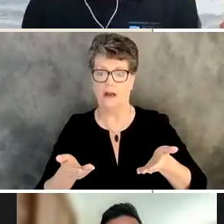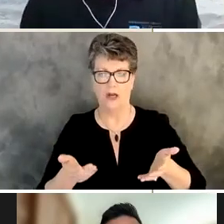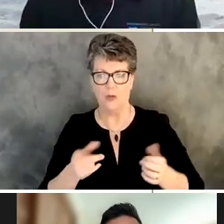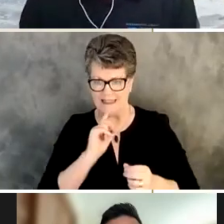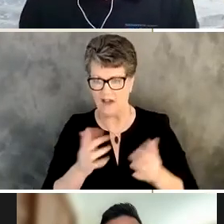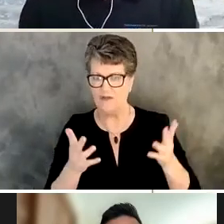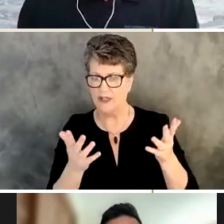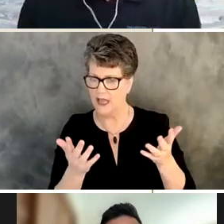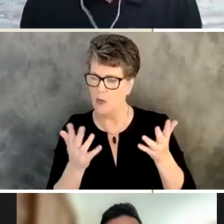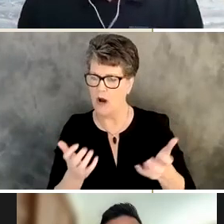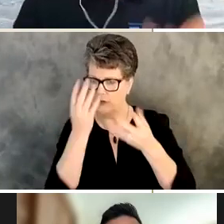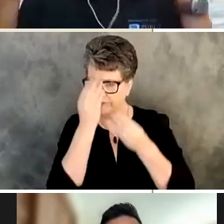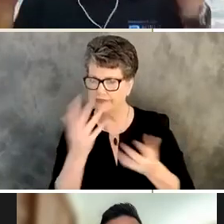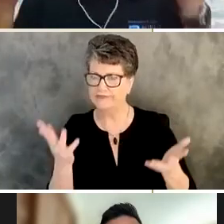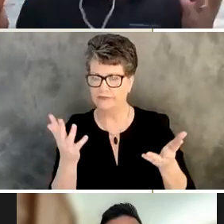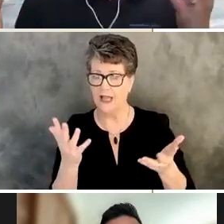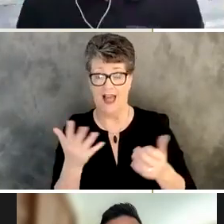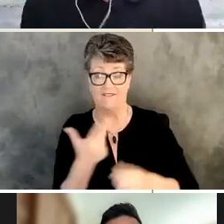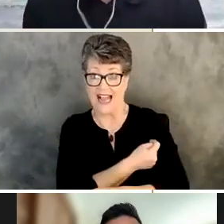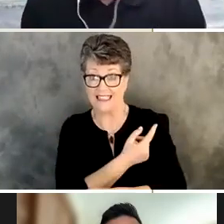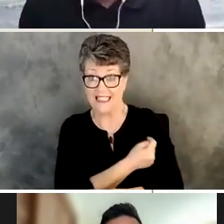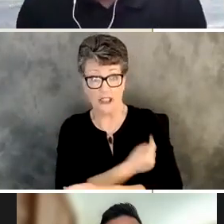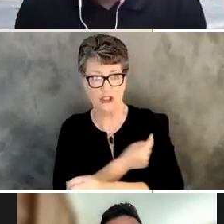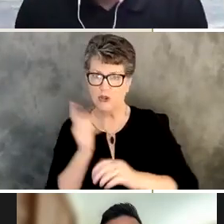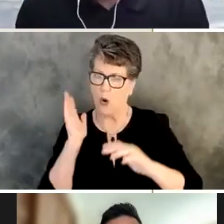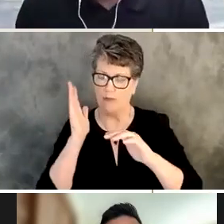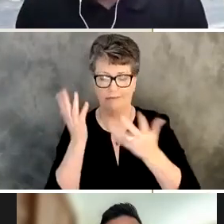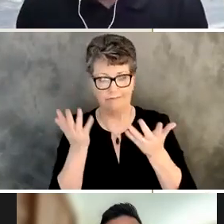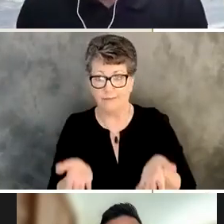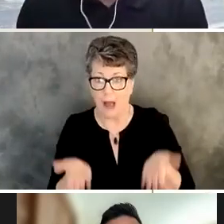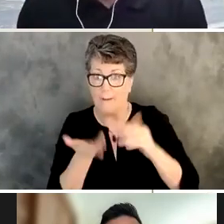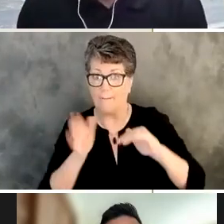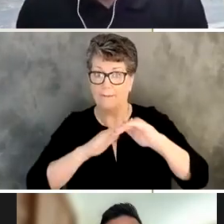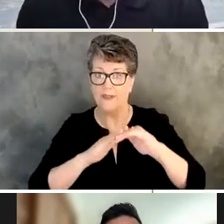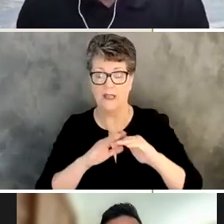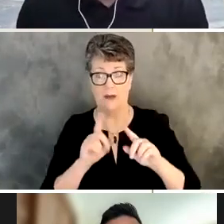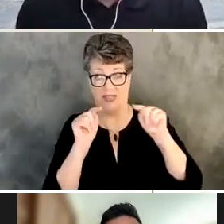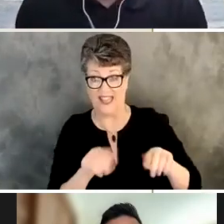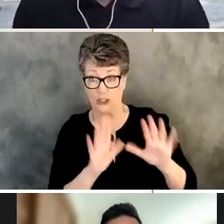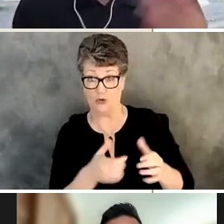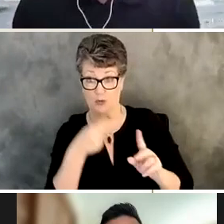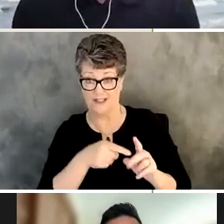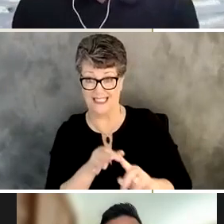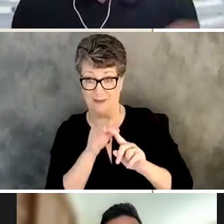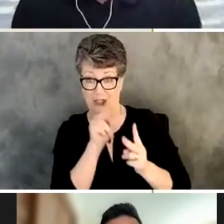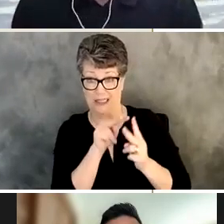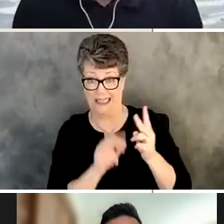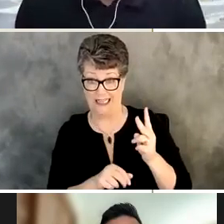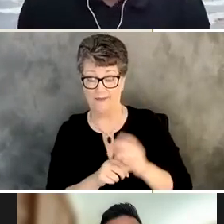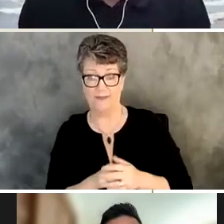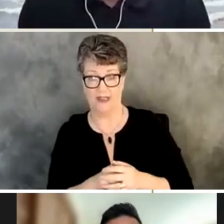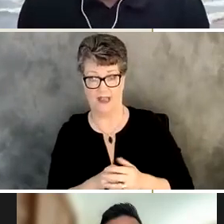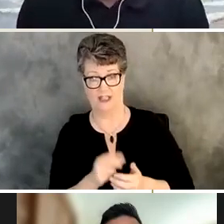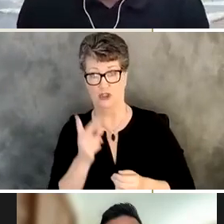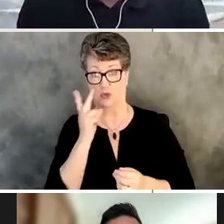bring vaccinations overall up, but especially these groups. As you can see before in